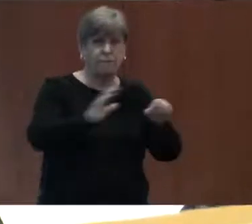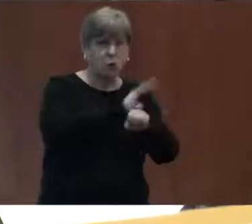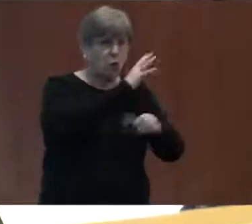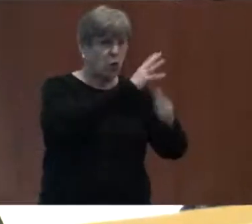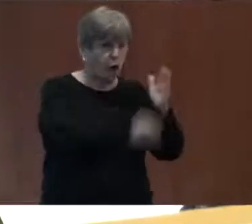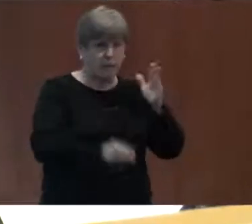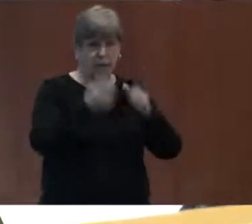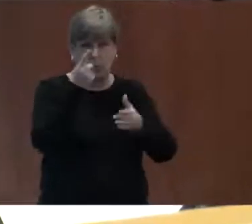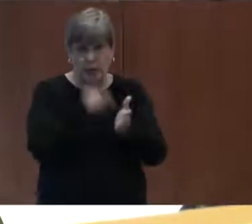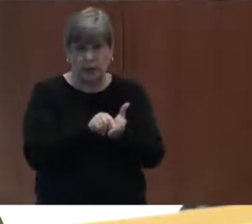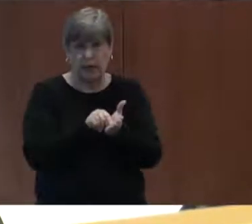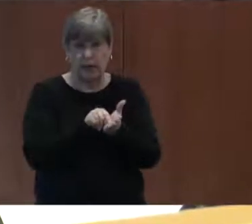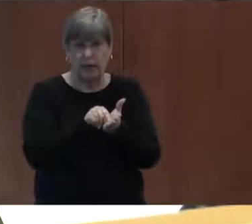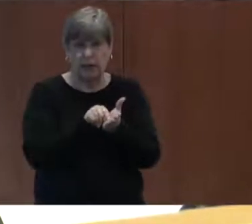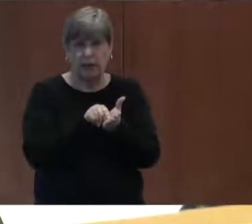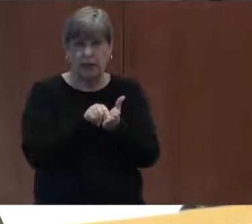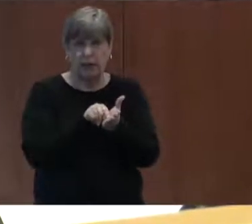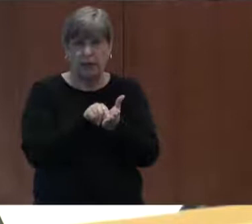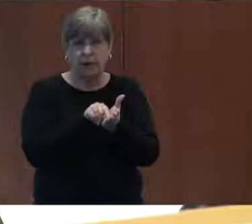printing